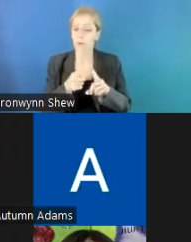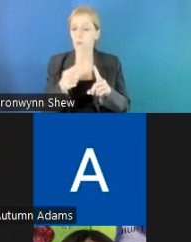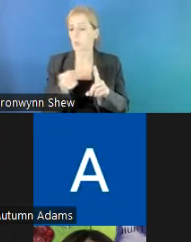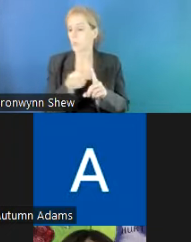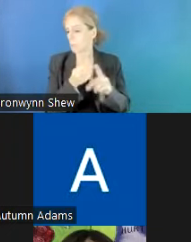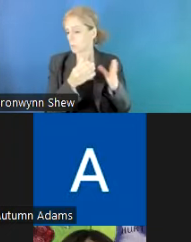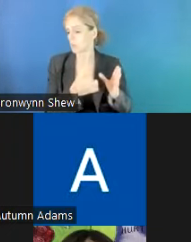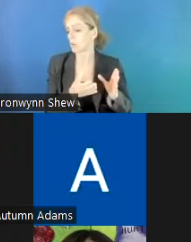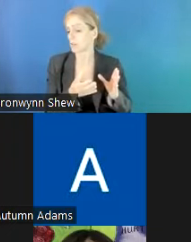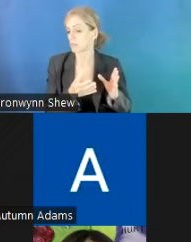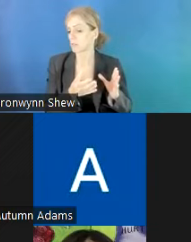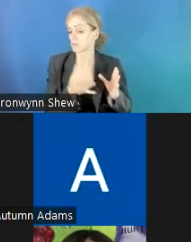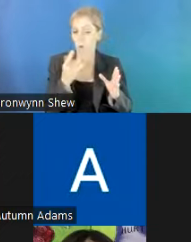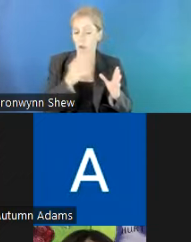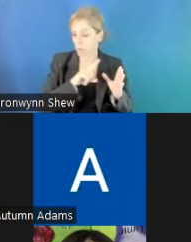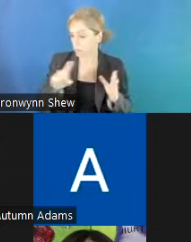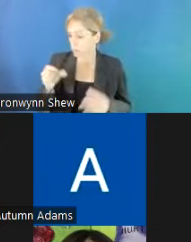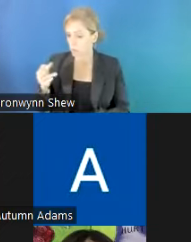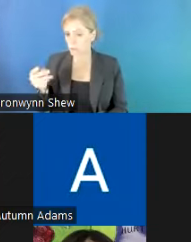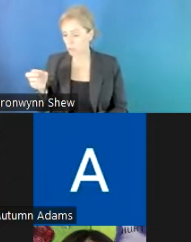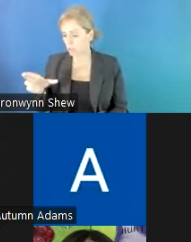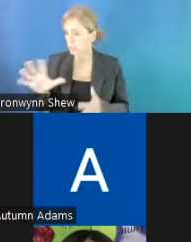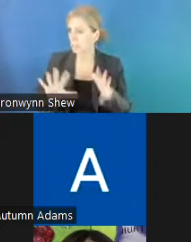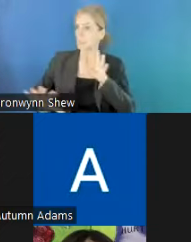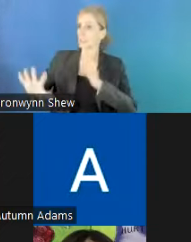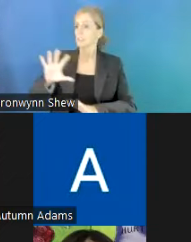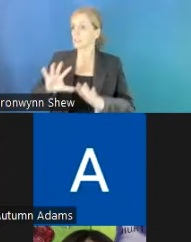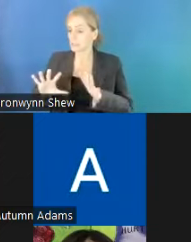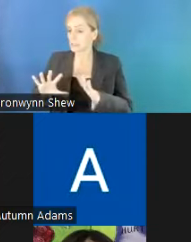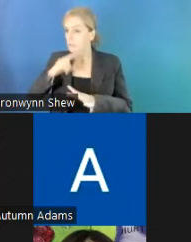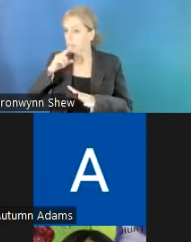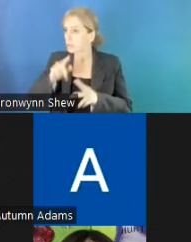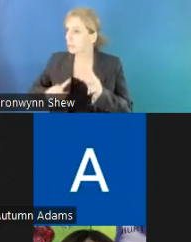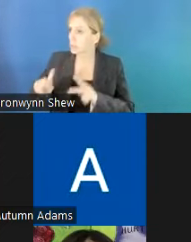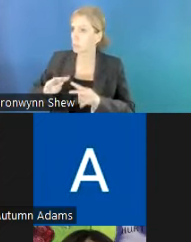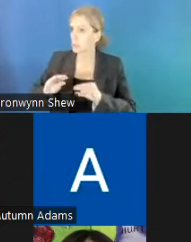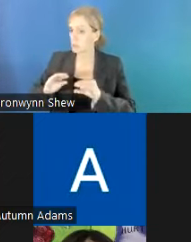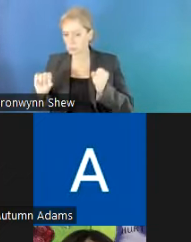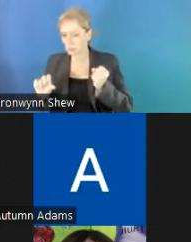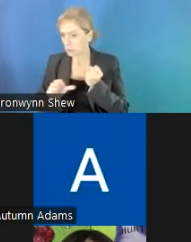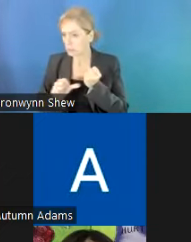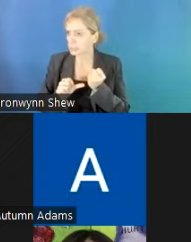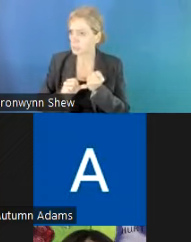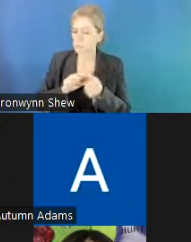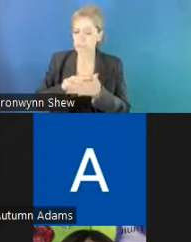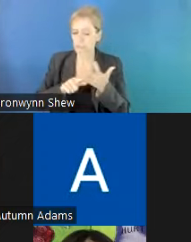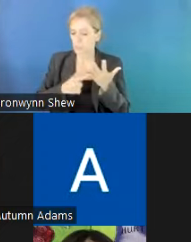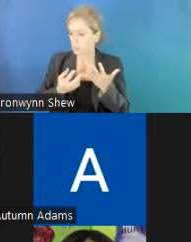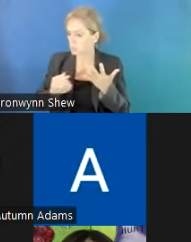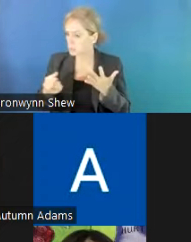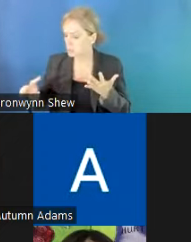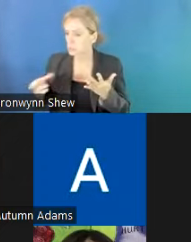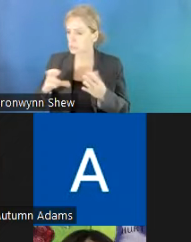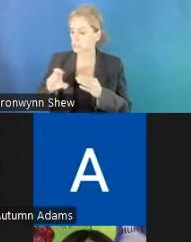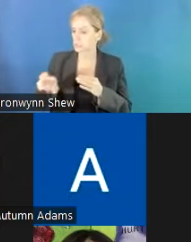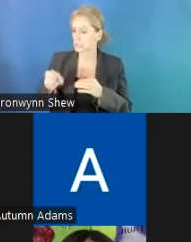people, and also not having any sort of assisted devices available in the shelters or the new situation. It can be